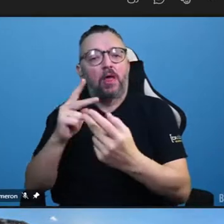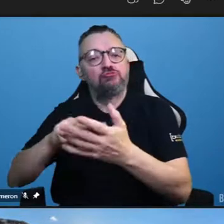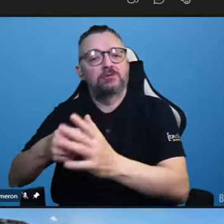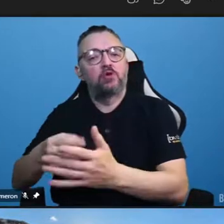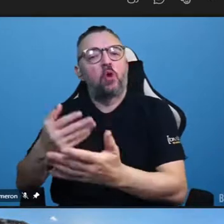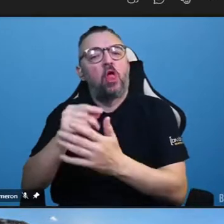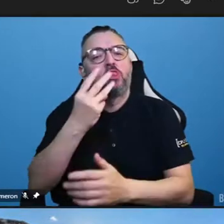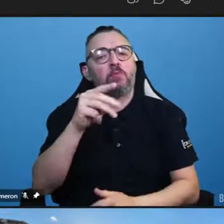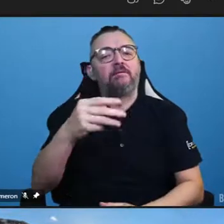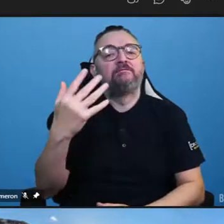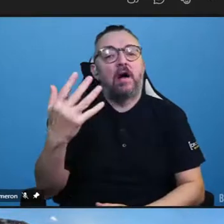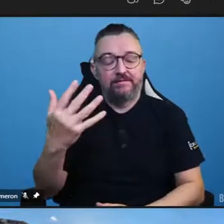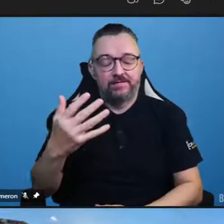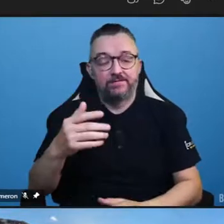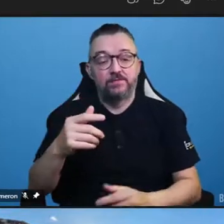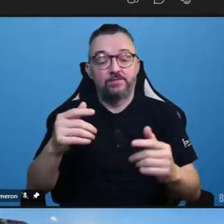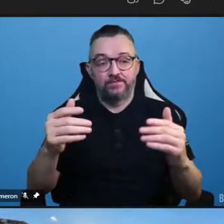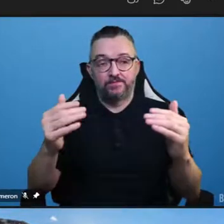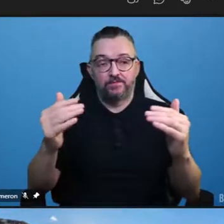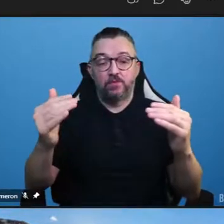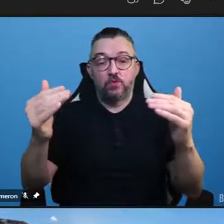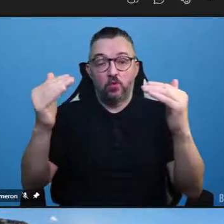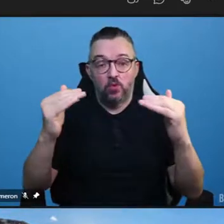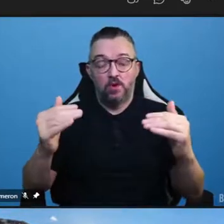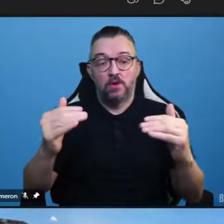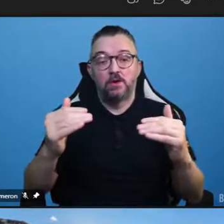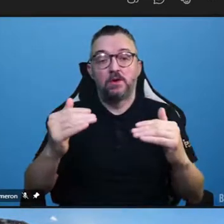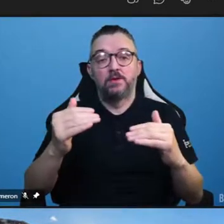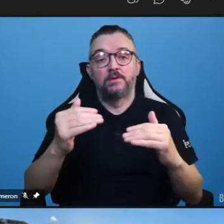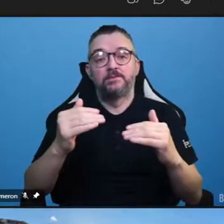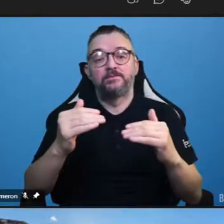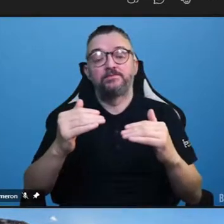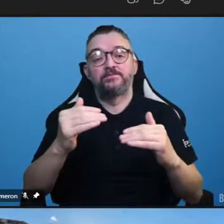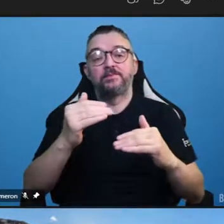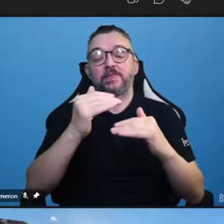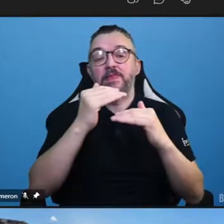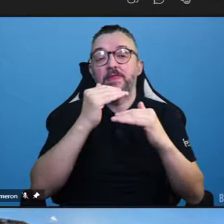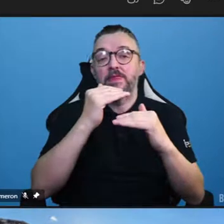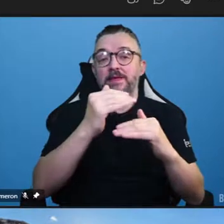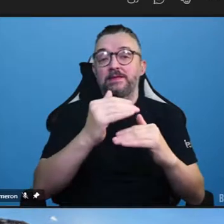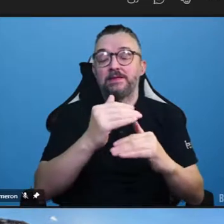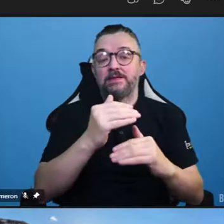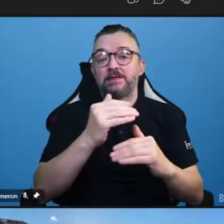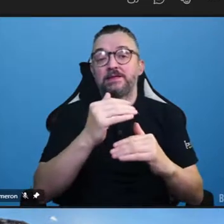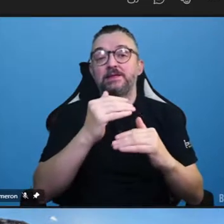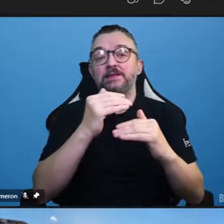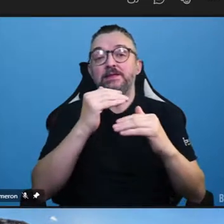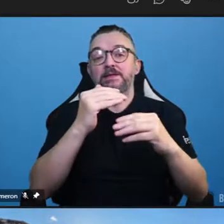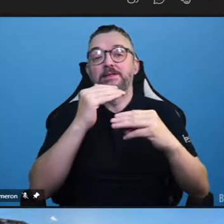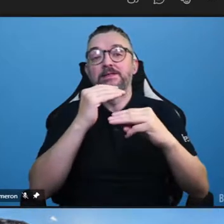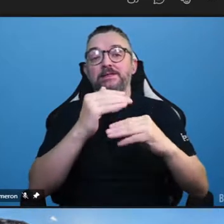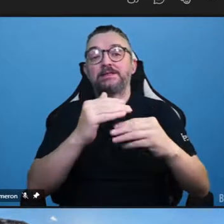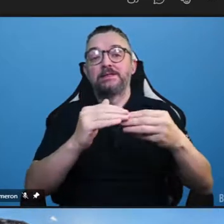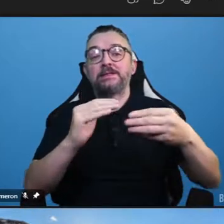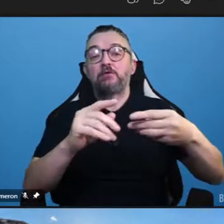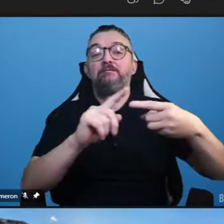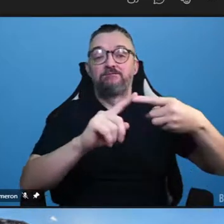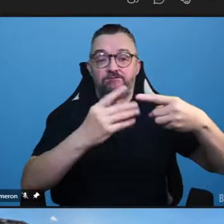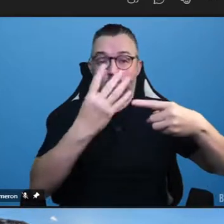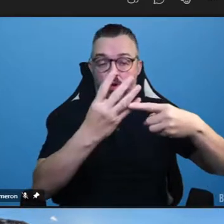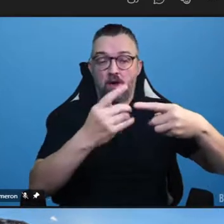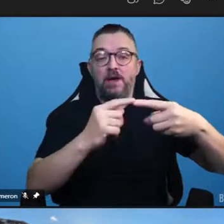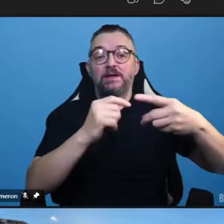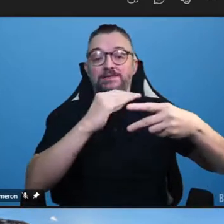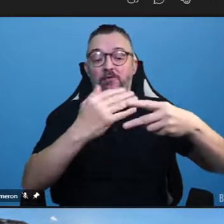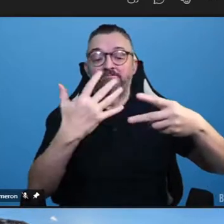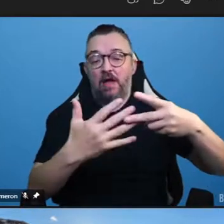at sections 4 and section 5 are, first of all, the Council's accounts and then the accounts for the charitable trusts.